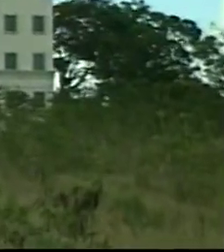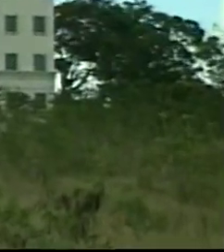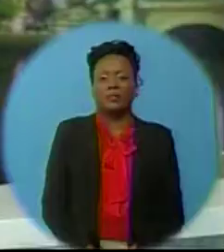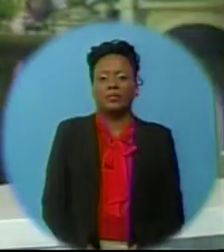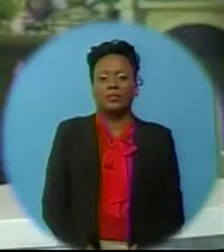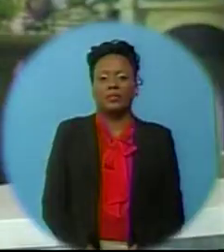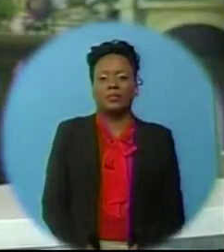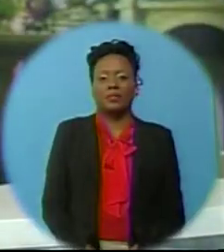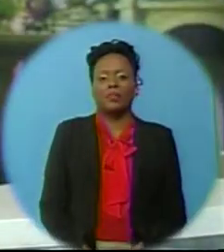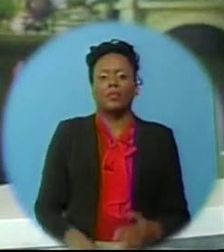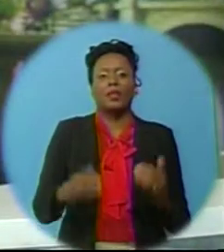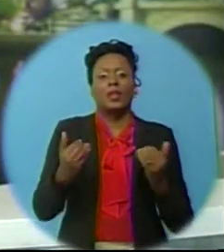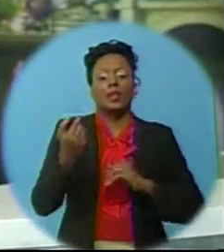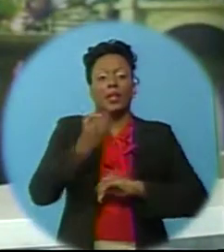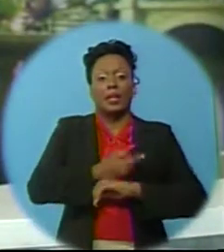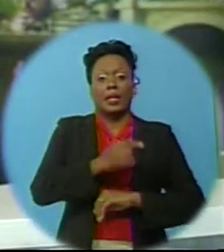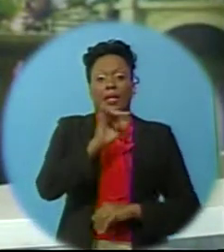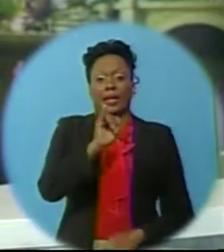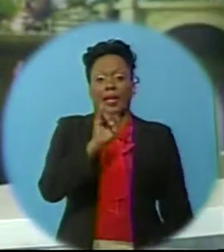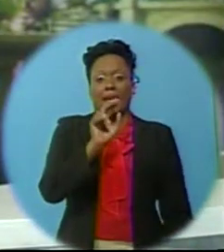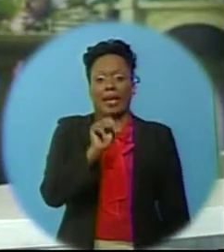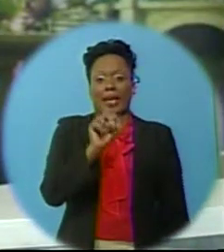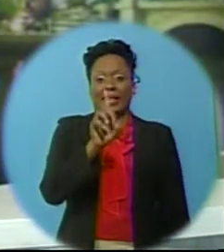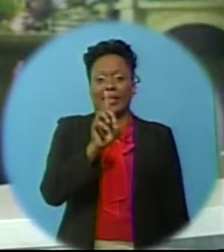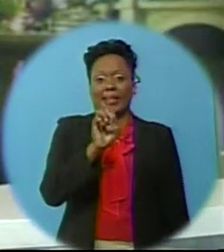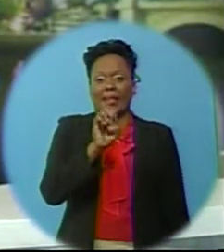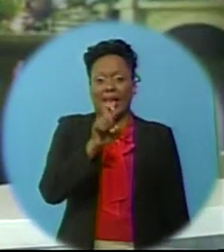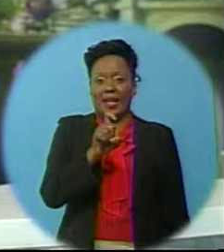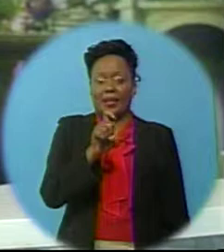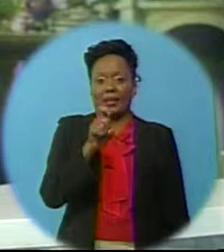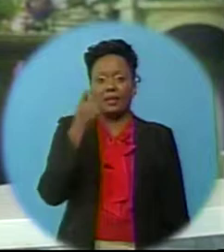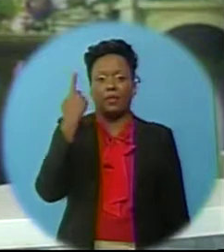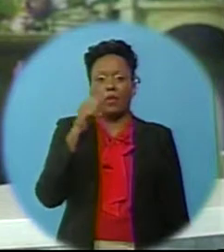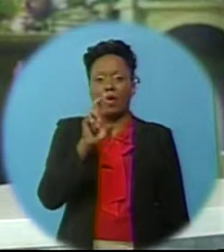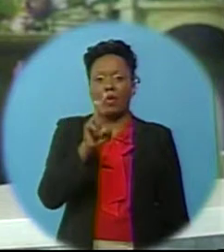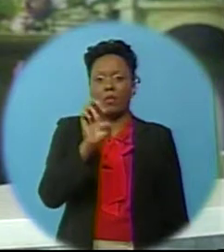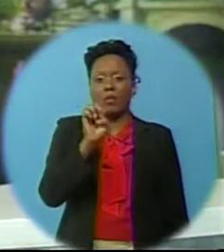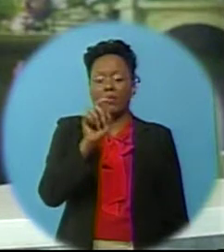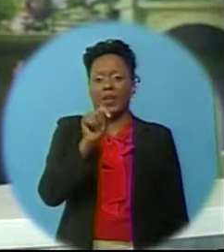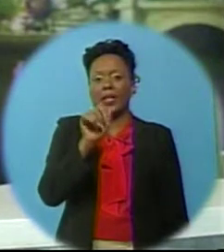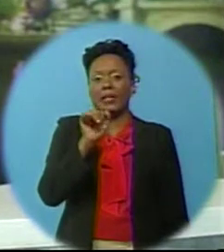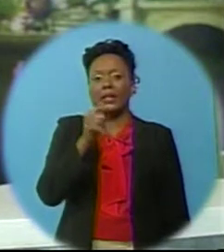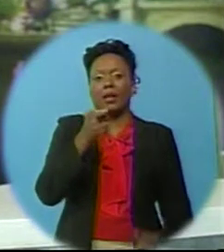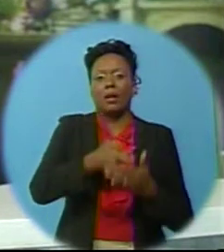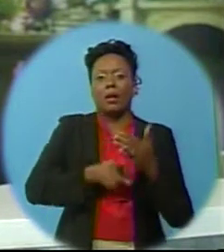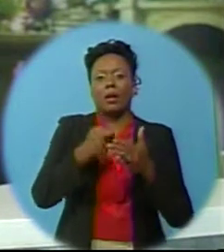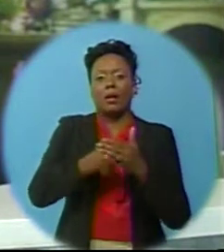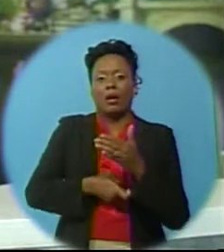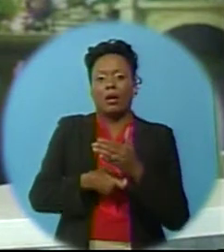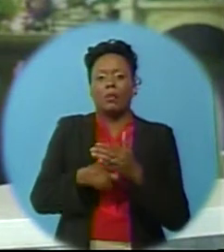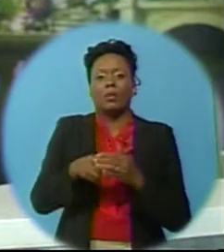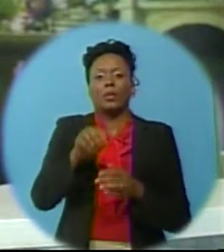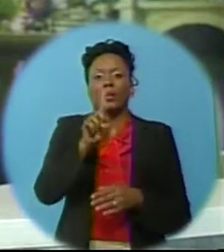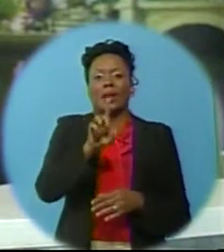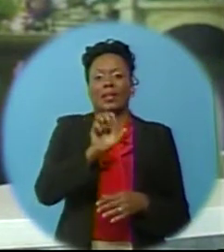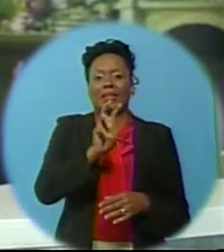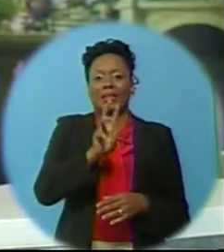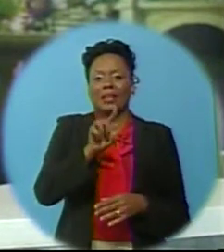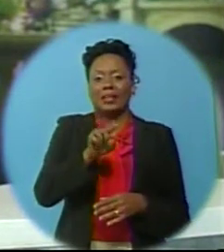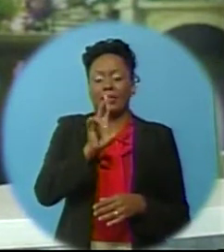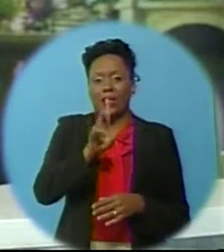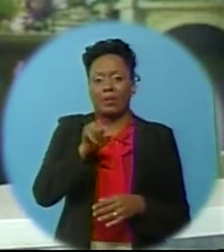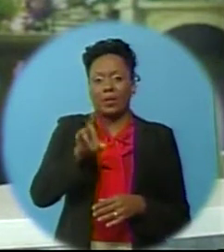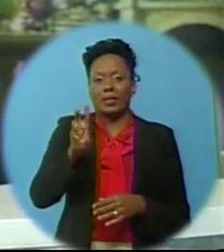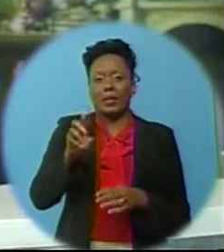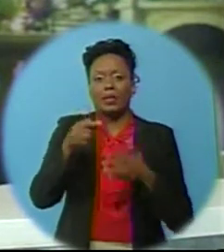Report. The index of retail prices for May 2015 stood at 167.6 points, representing